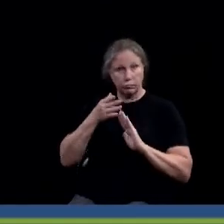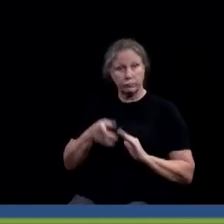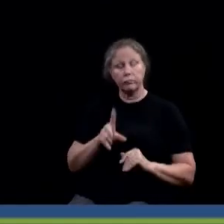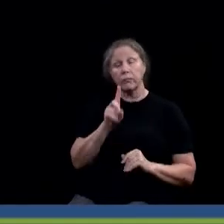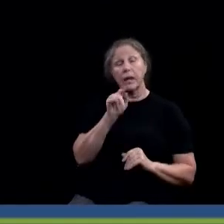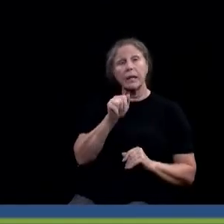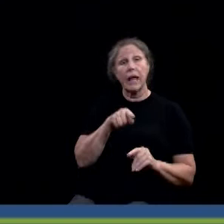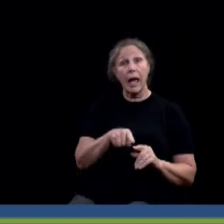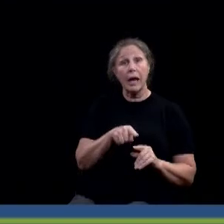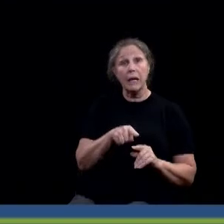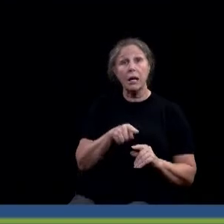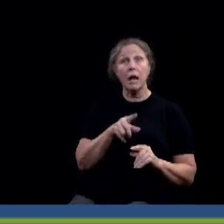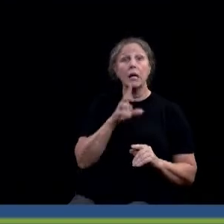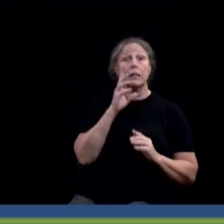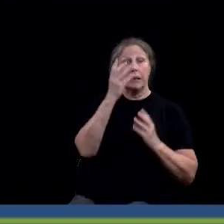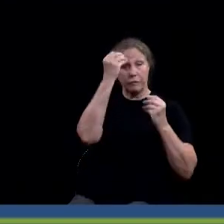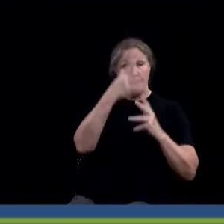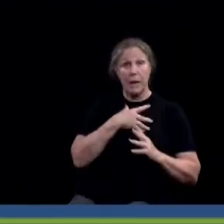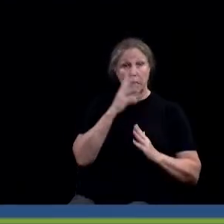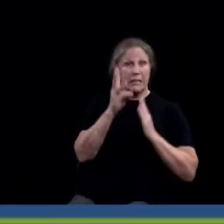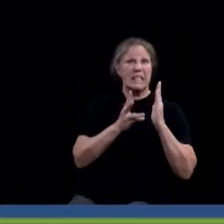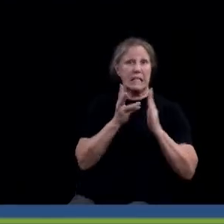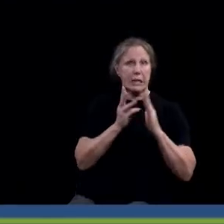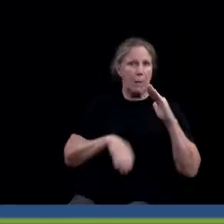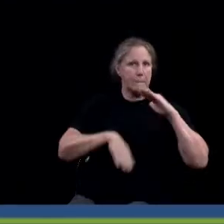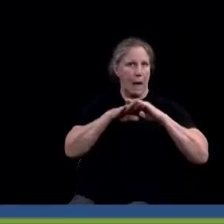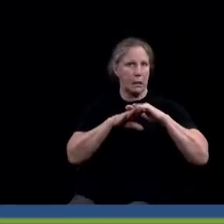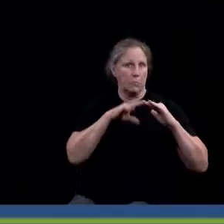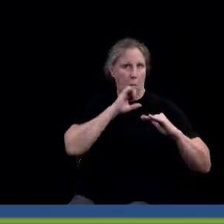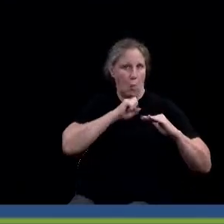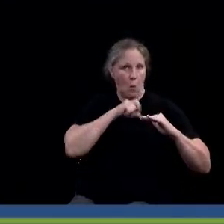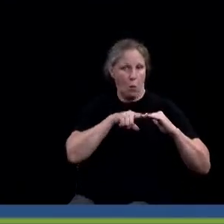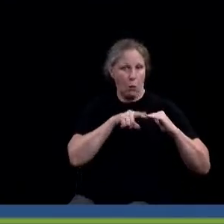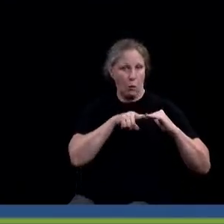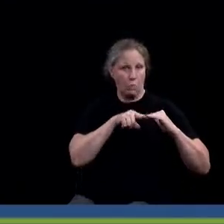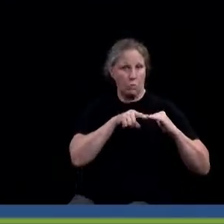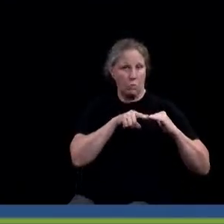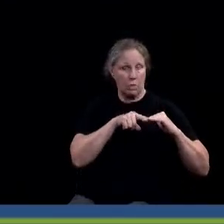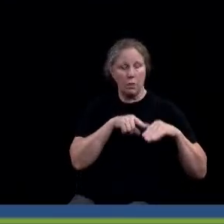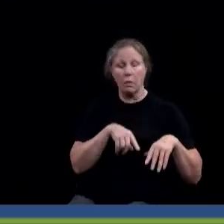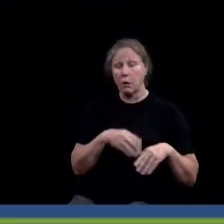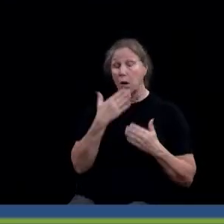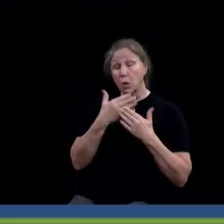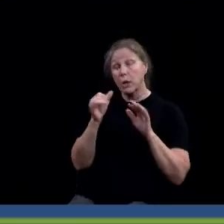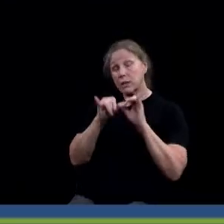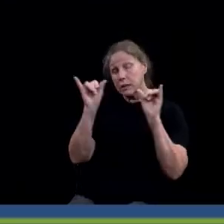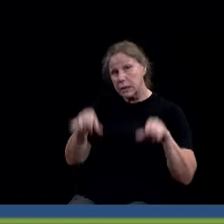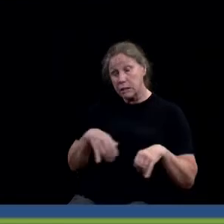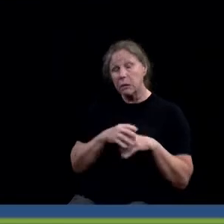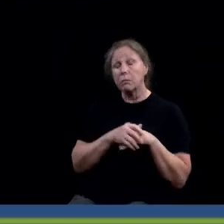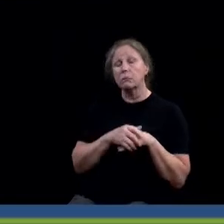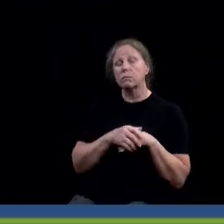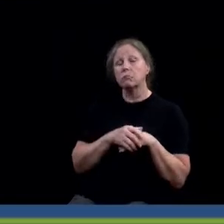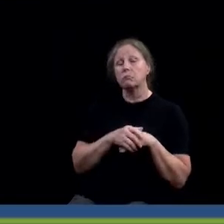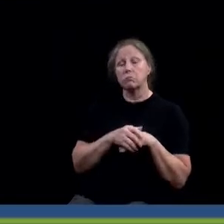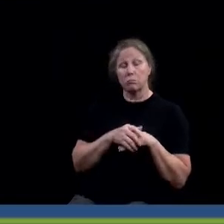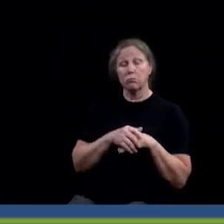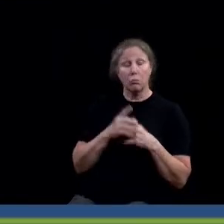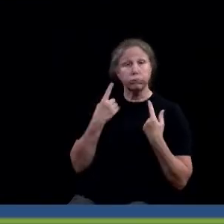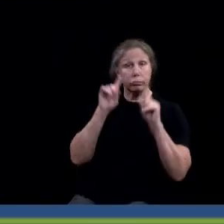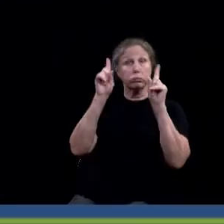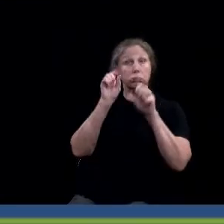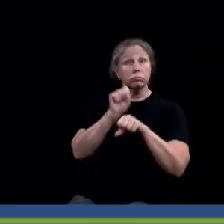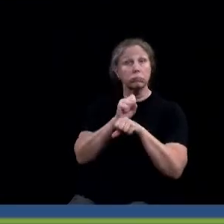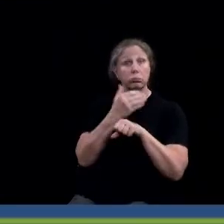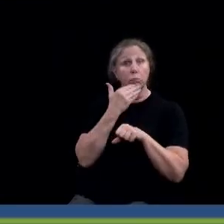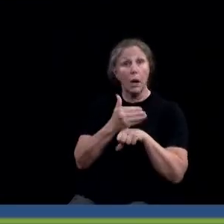So it's a good system. It's working well, and it's live. And let me just kind of walk you through